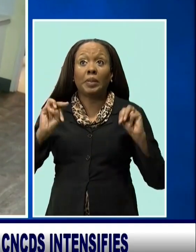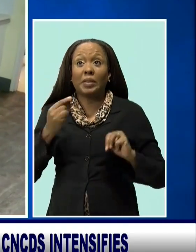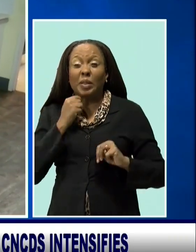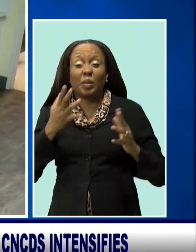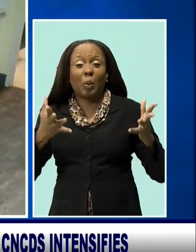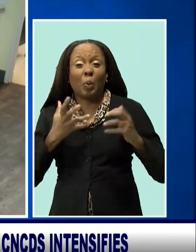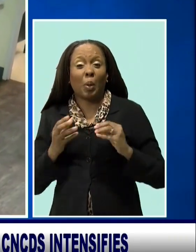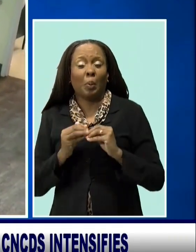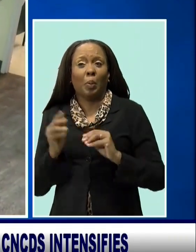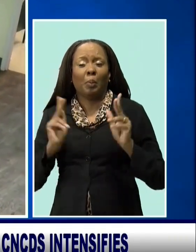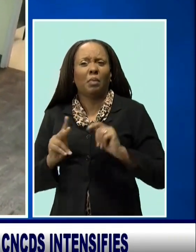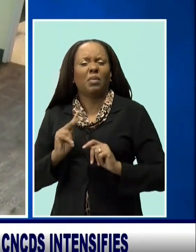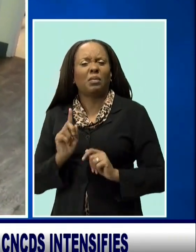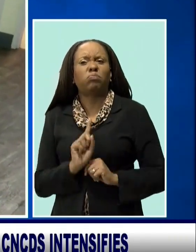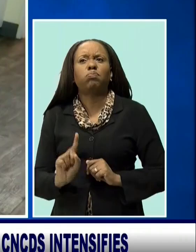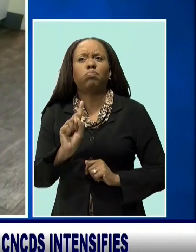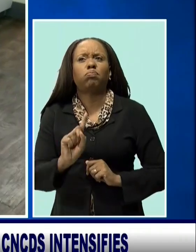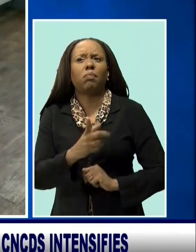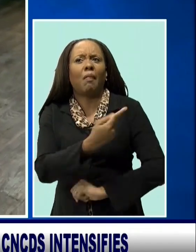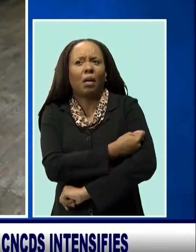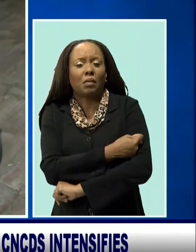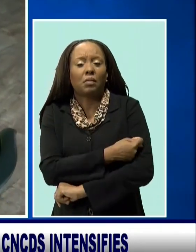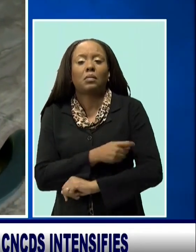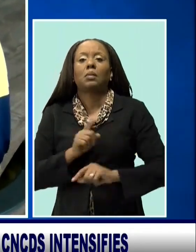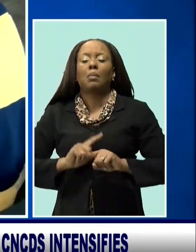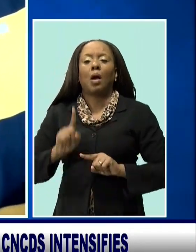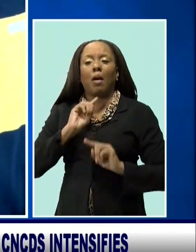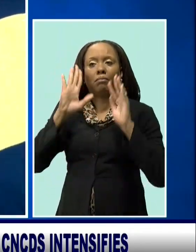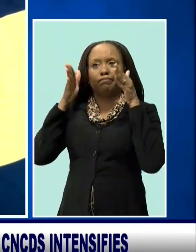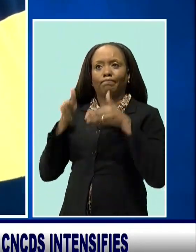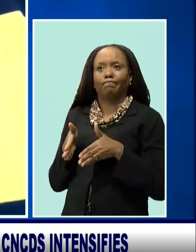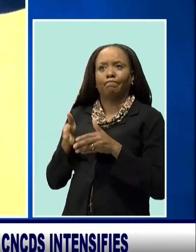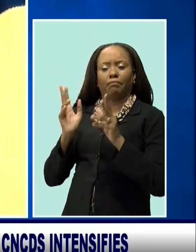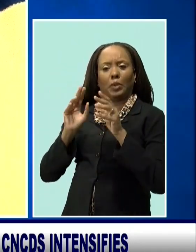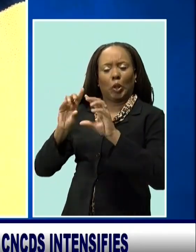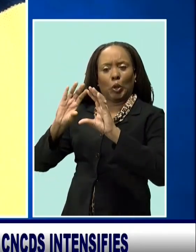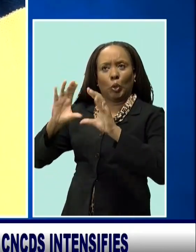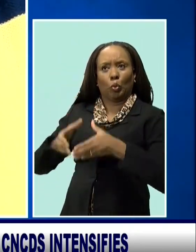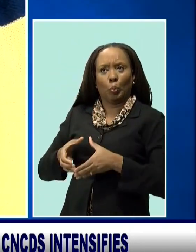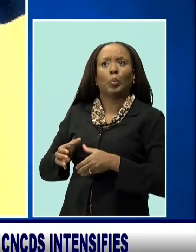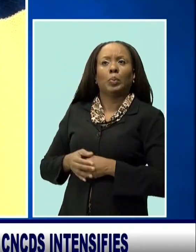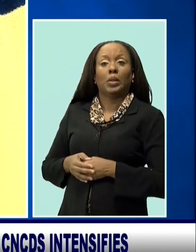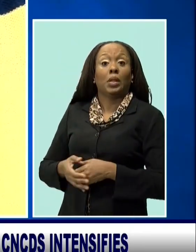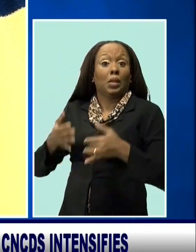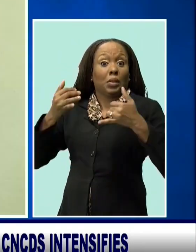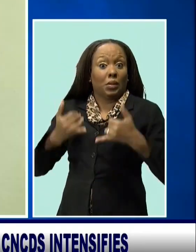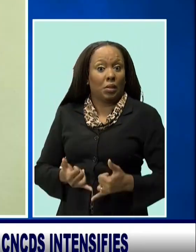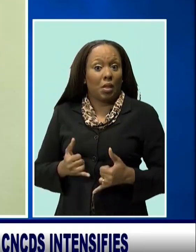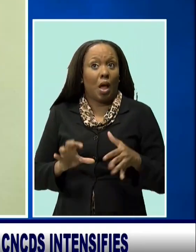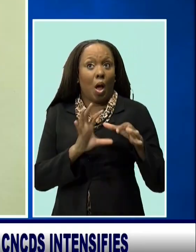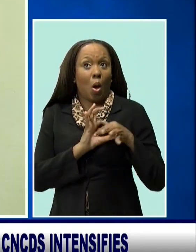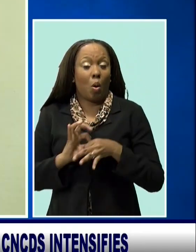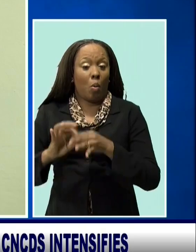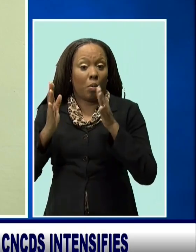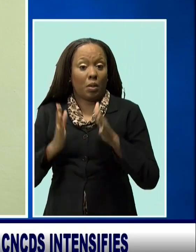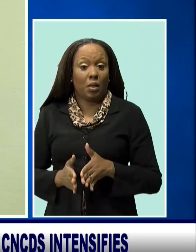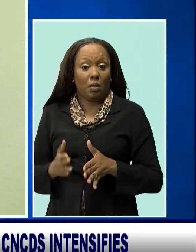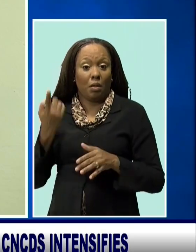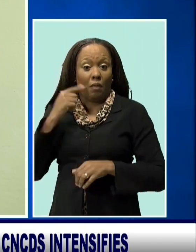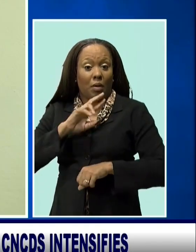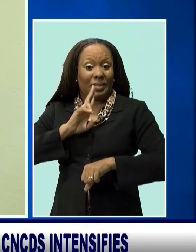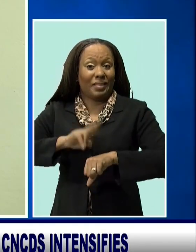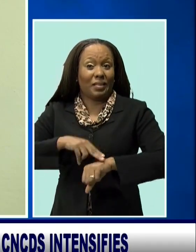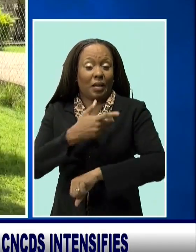people vaccinated, the focus will be on that vulnerable group. Now, co-coordinator of the national program, Dr.